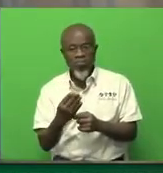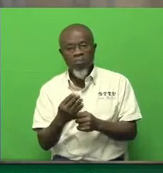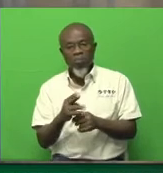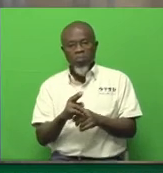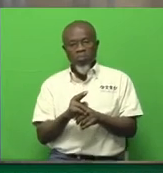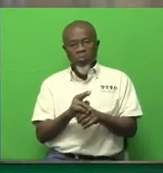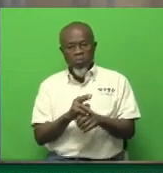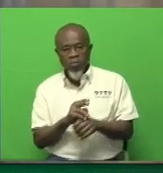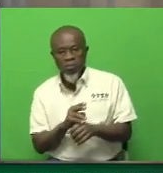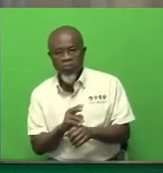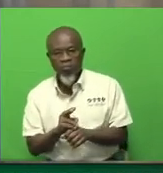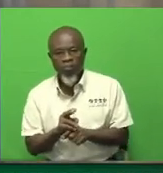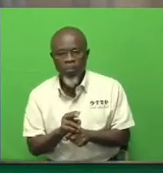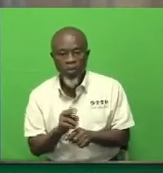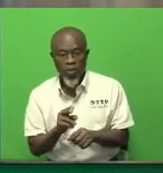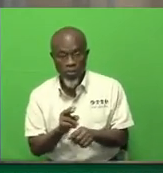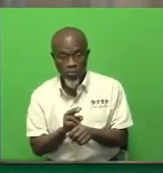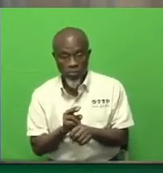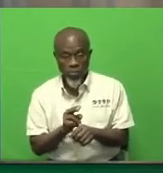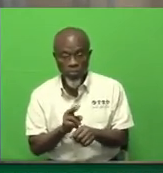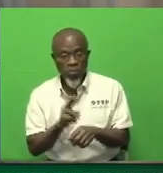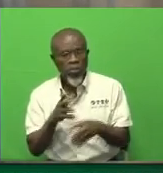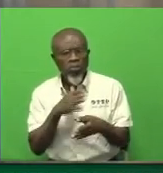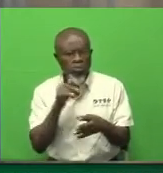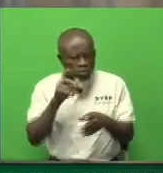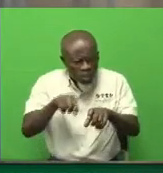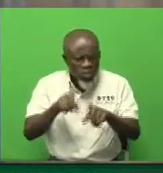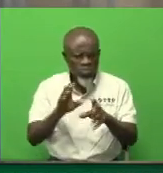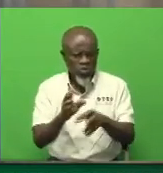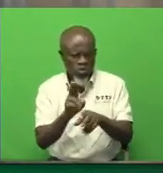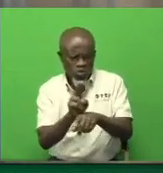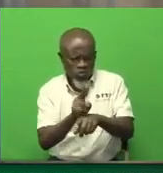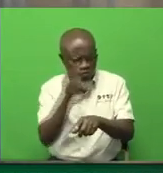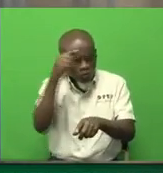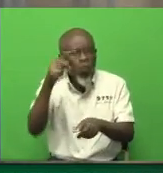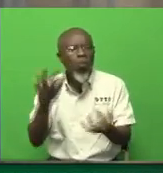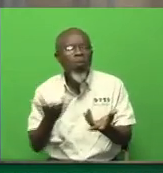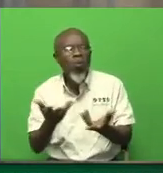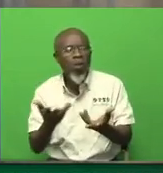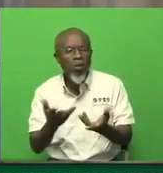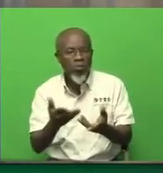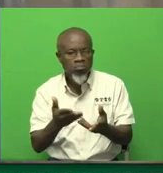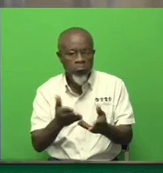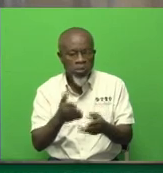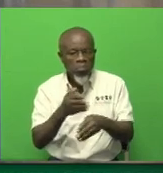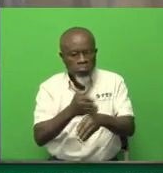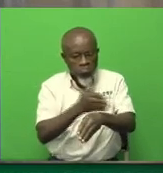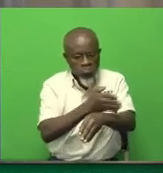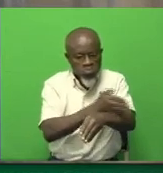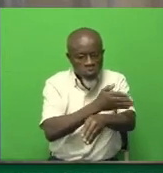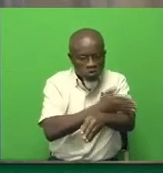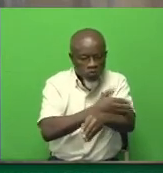Care but he didn't say it but better can education person could have been used for schools